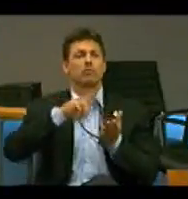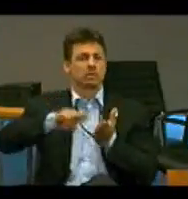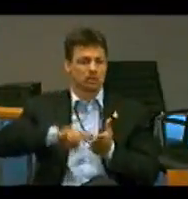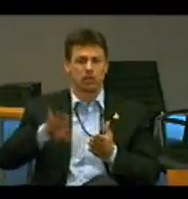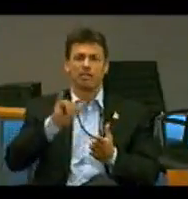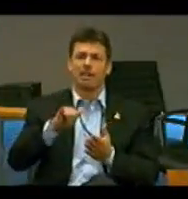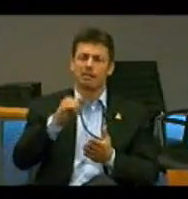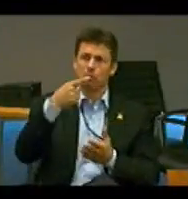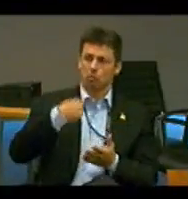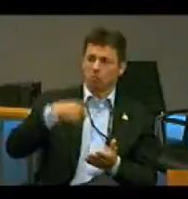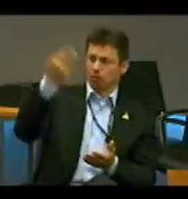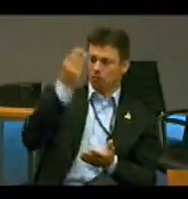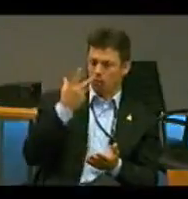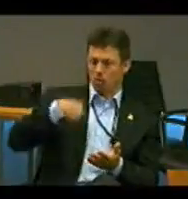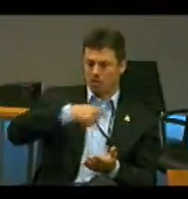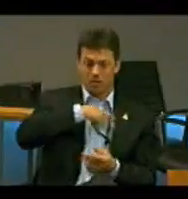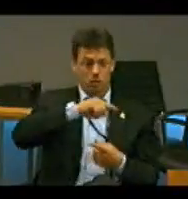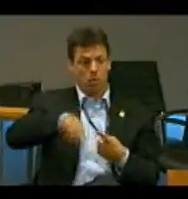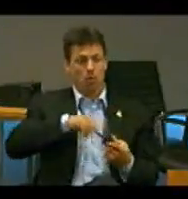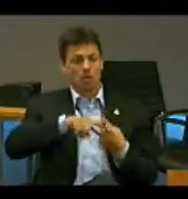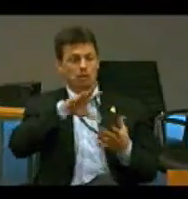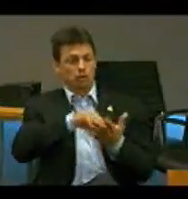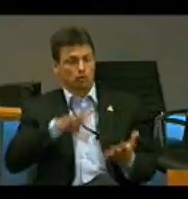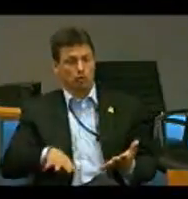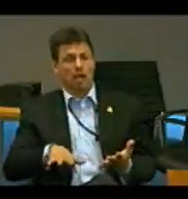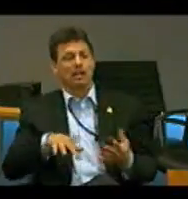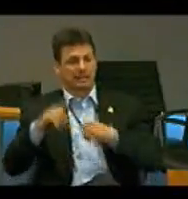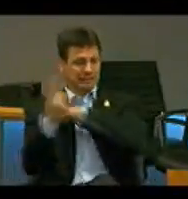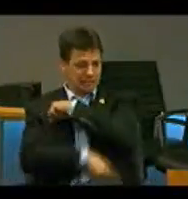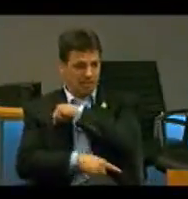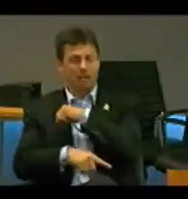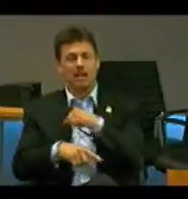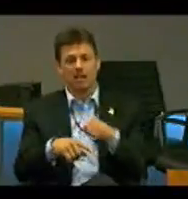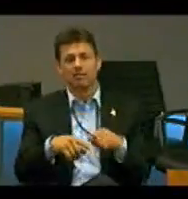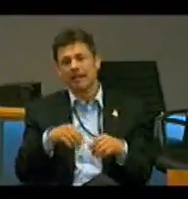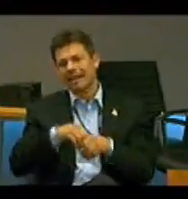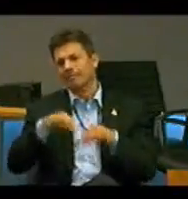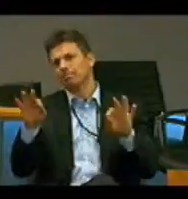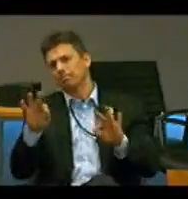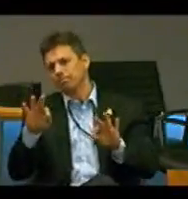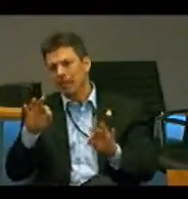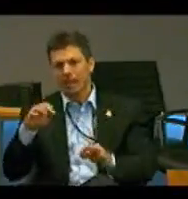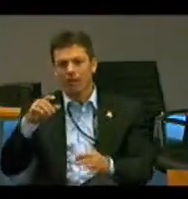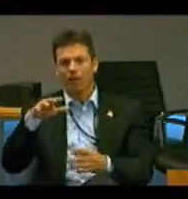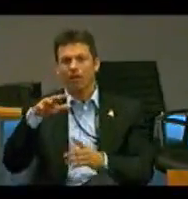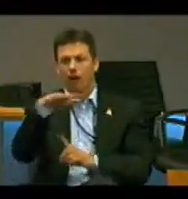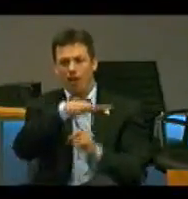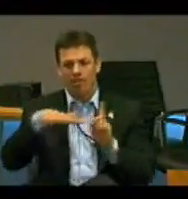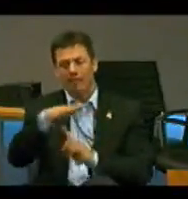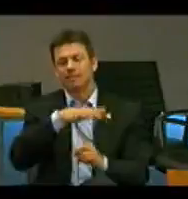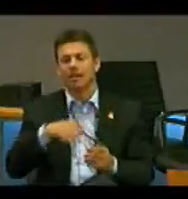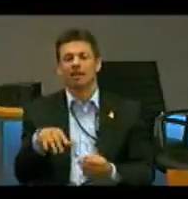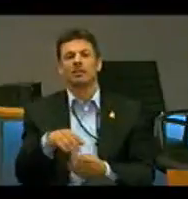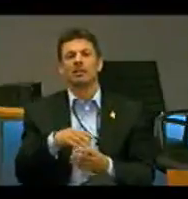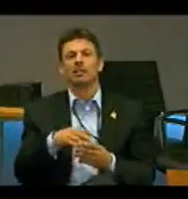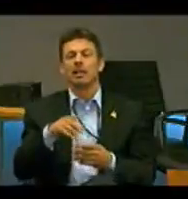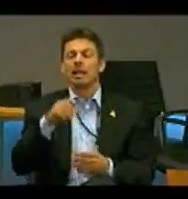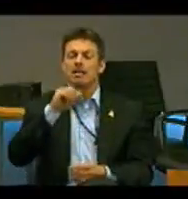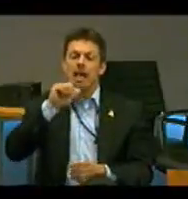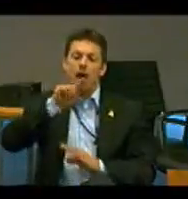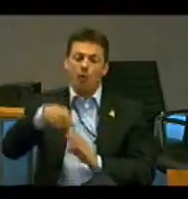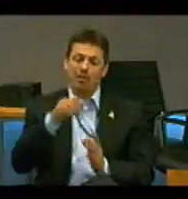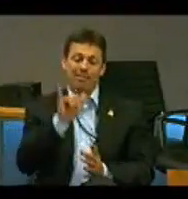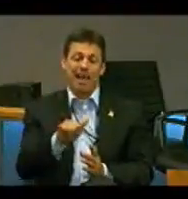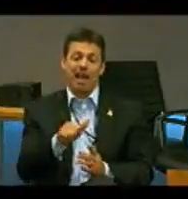us that when students are disciplined and you're in a punitive context where there's an excessive use of discipline, it not only harms